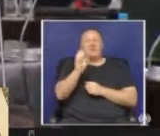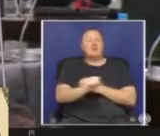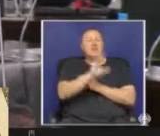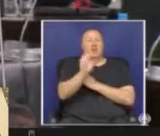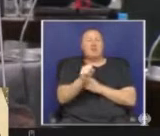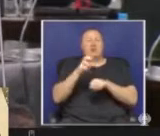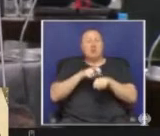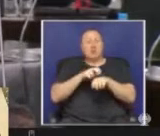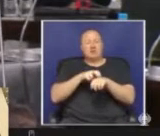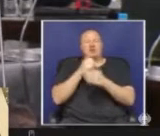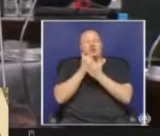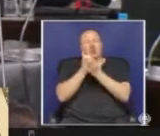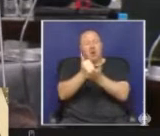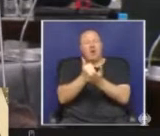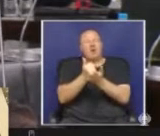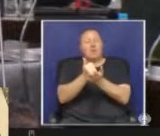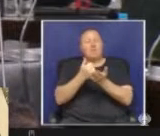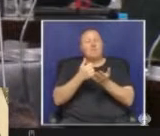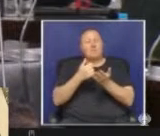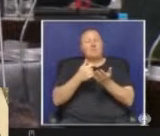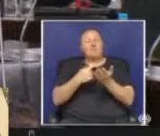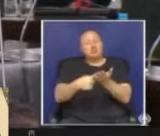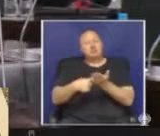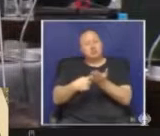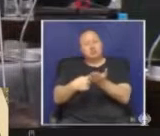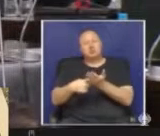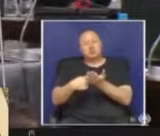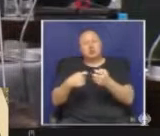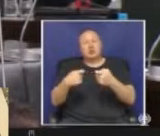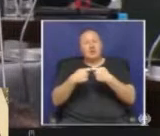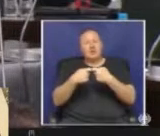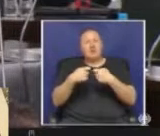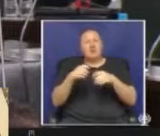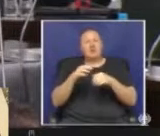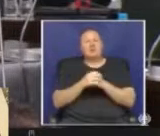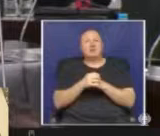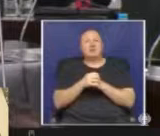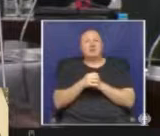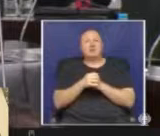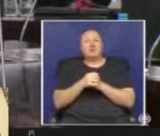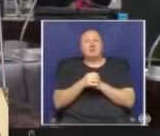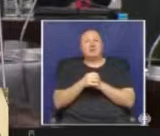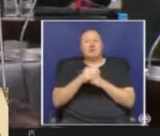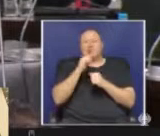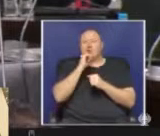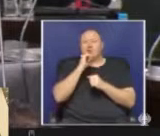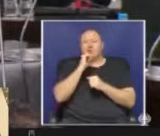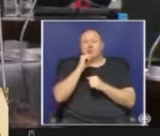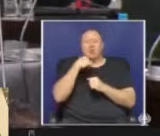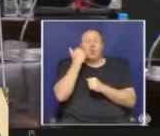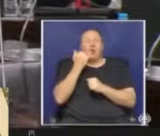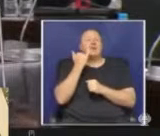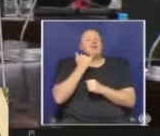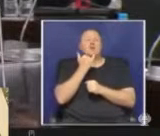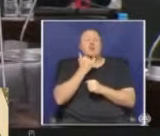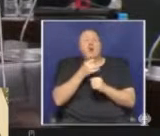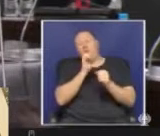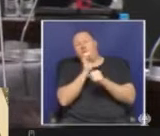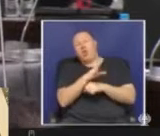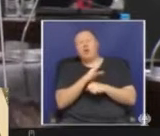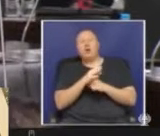a negotiated solution to the conflict and should distance itself, as I said yesterday, from a radicalized position on Israel in order to